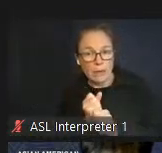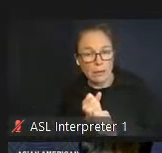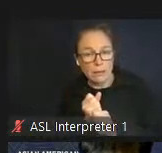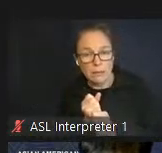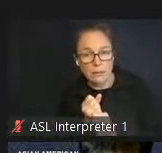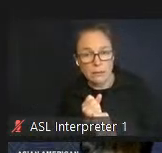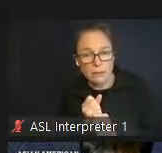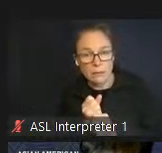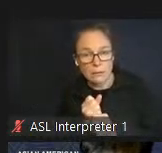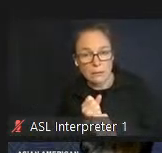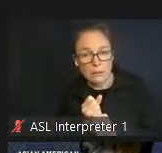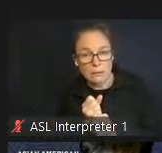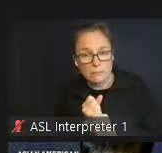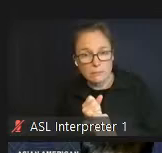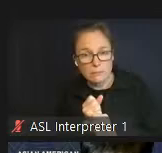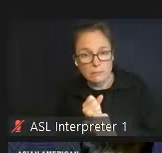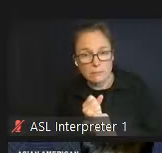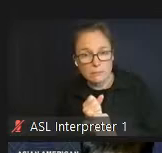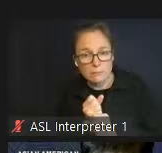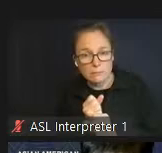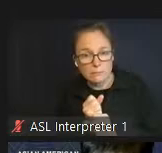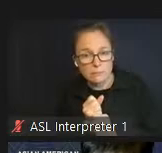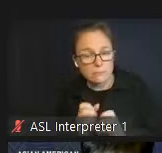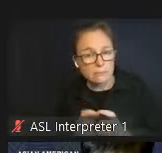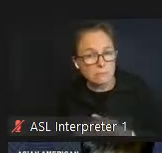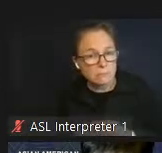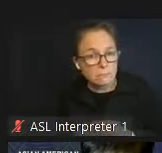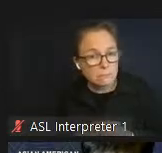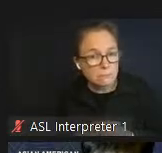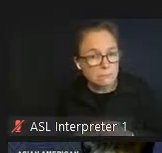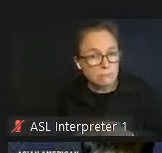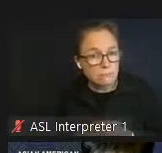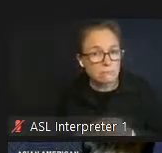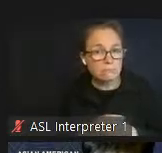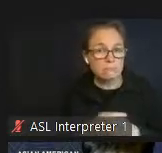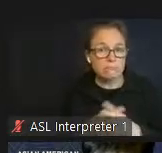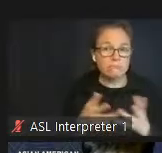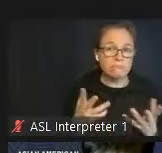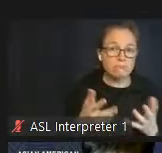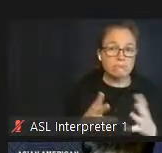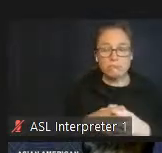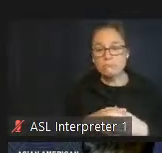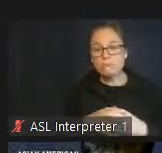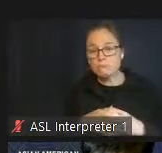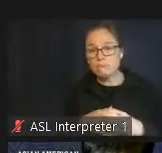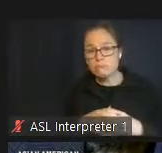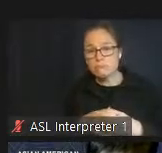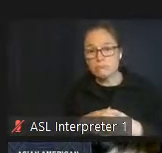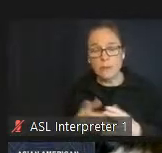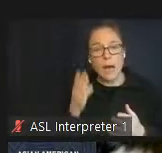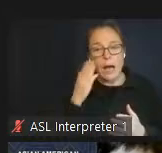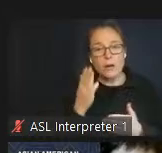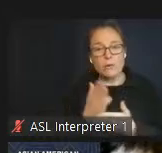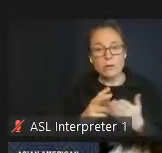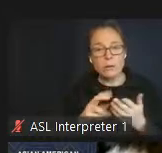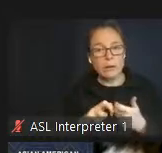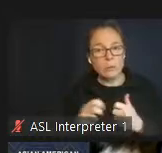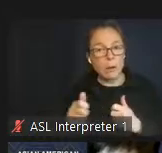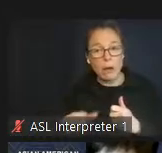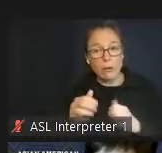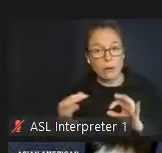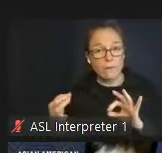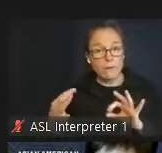than thanking all of you for putting together a good document and pointing out that there are some issues? Is there any other input